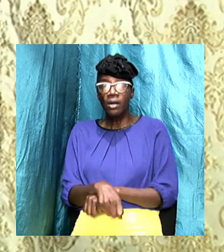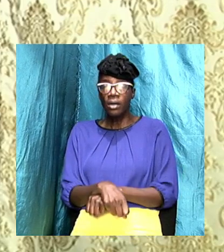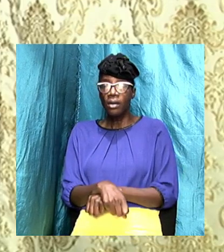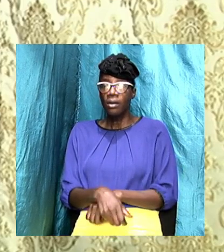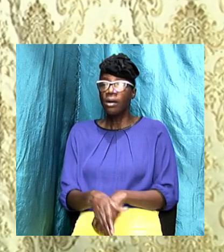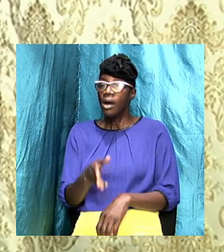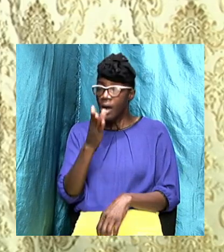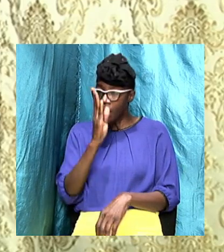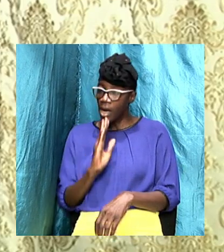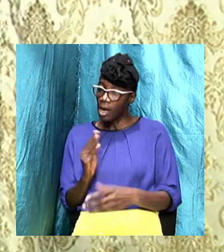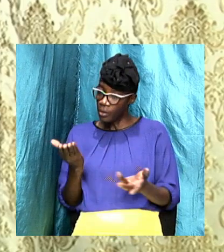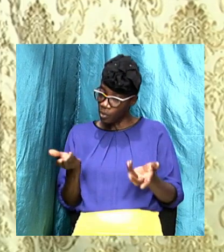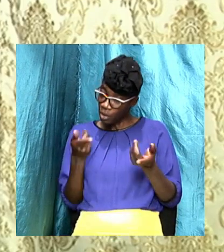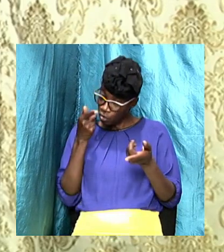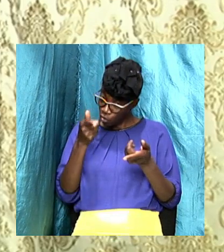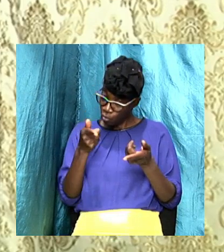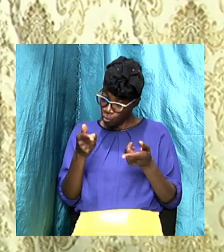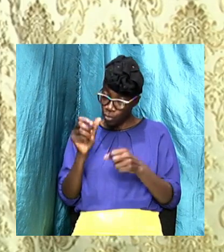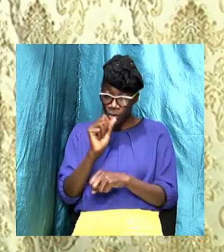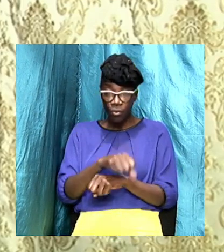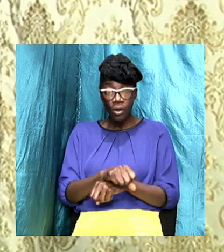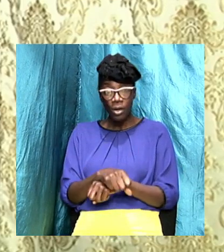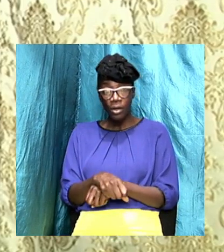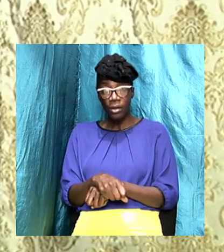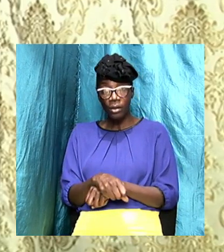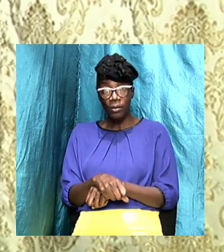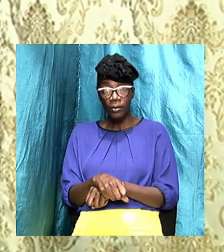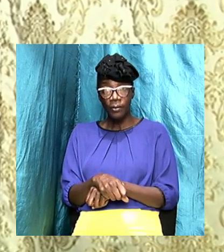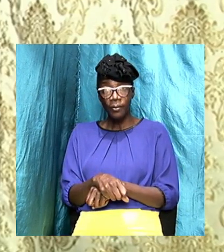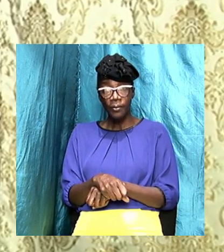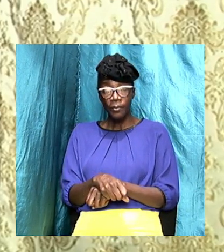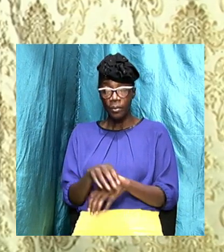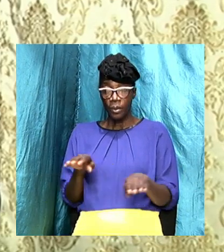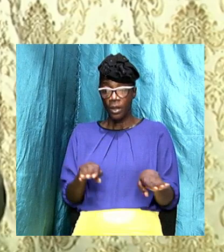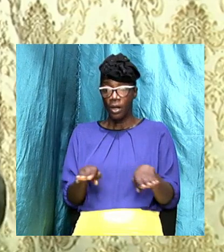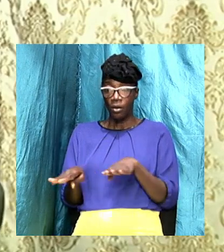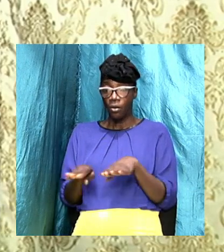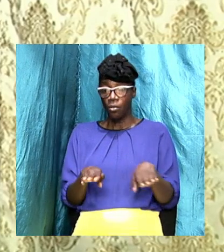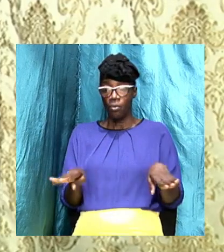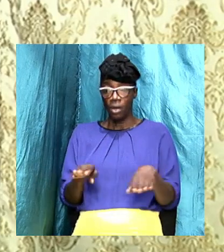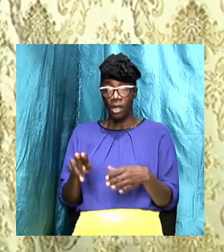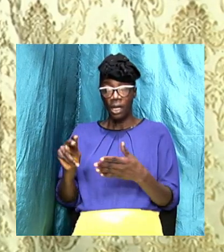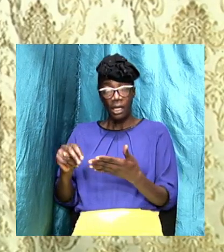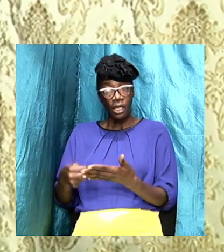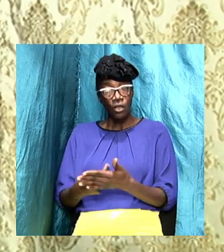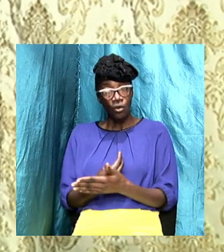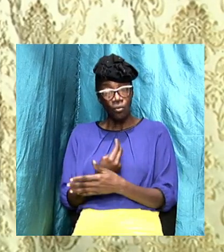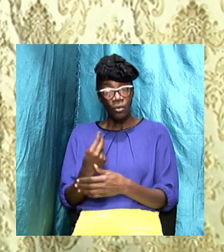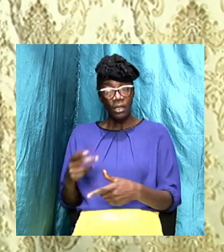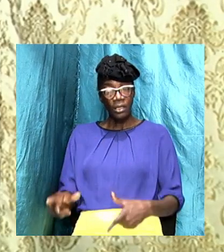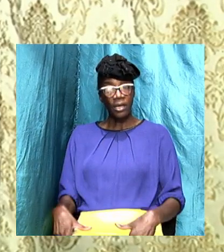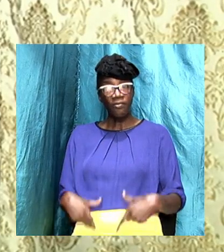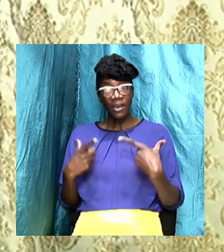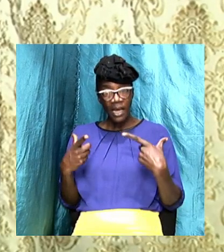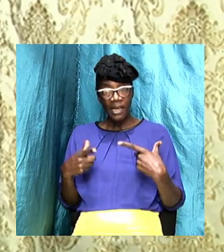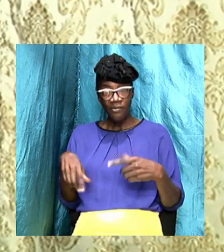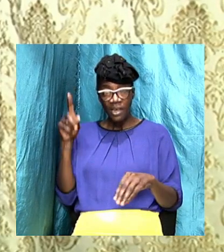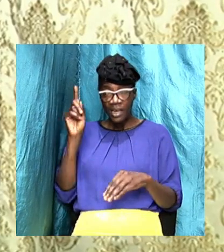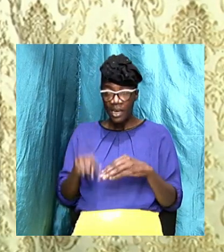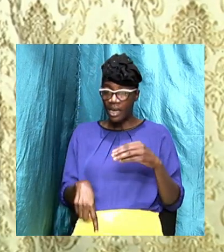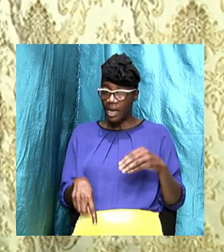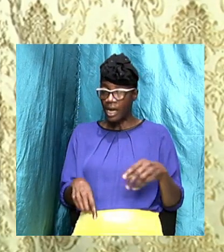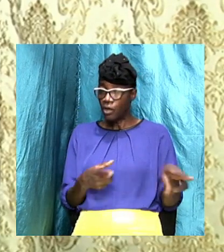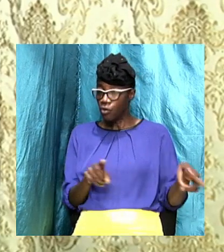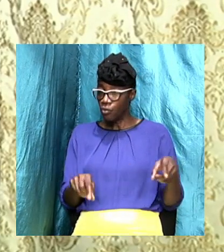God wants us to operate, amen, in order for us to walk in this newness of life, we cannot do it of